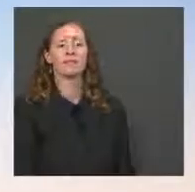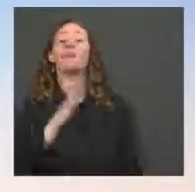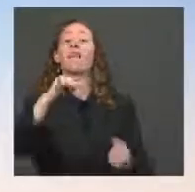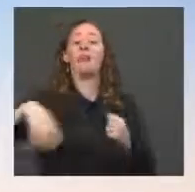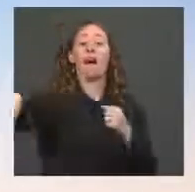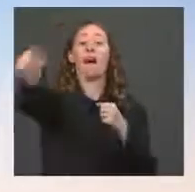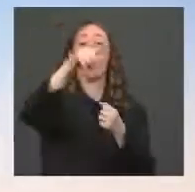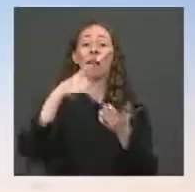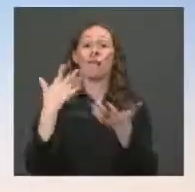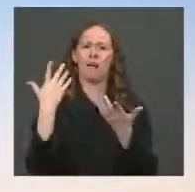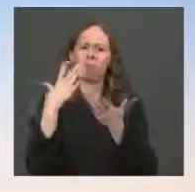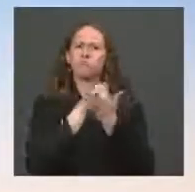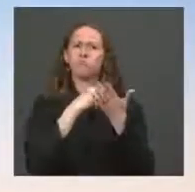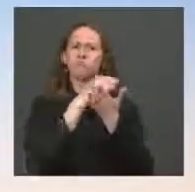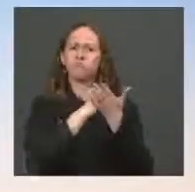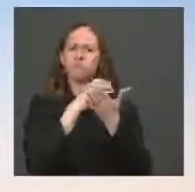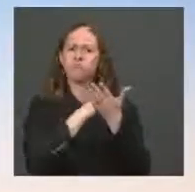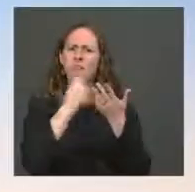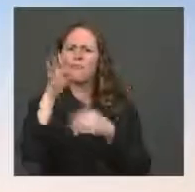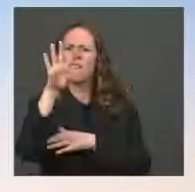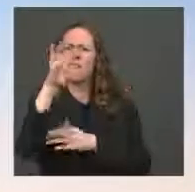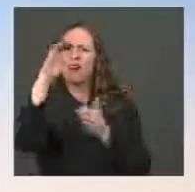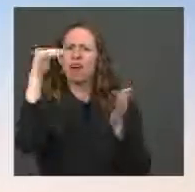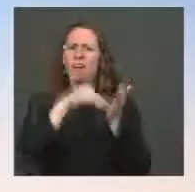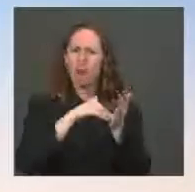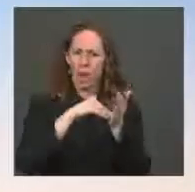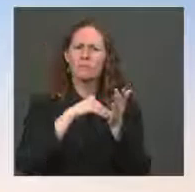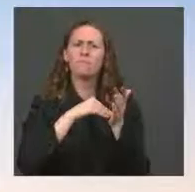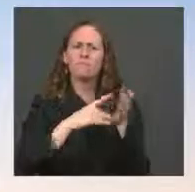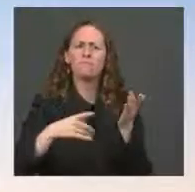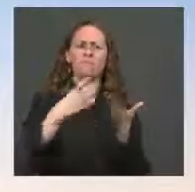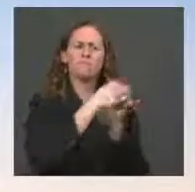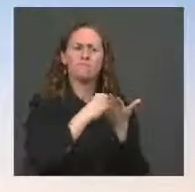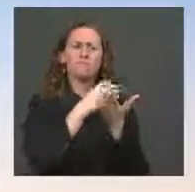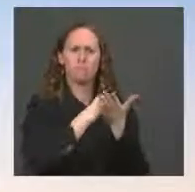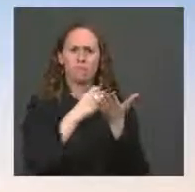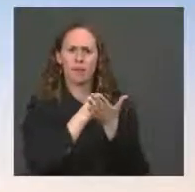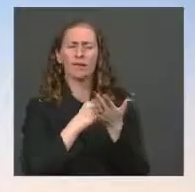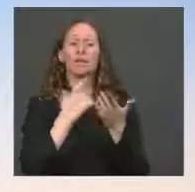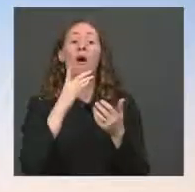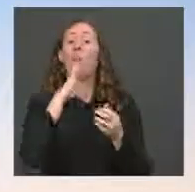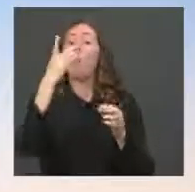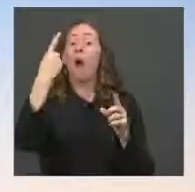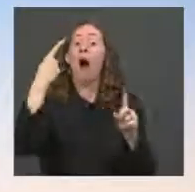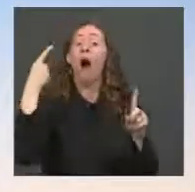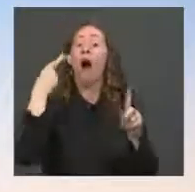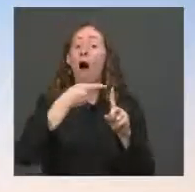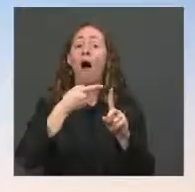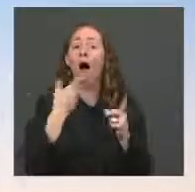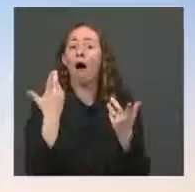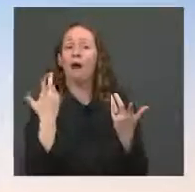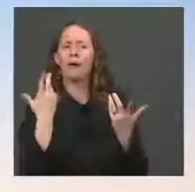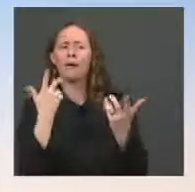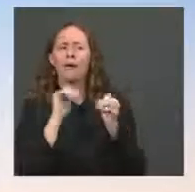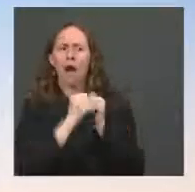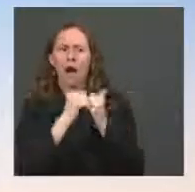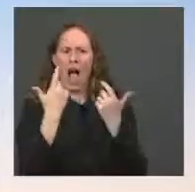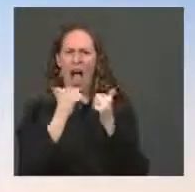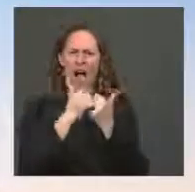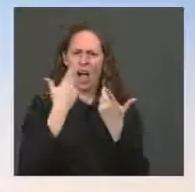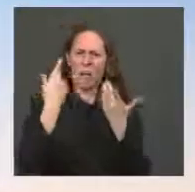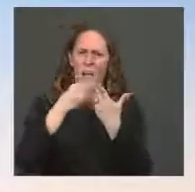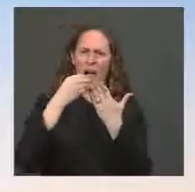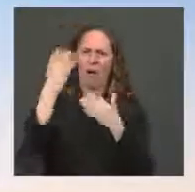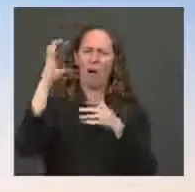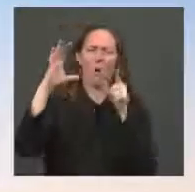There are a range of ideas put forward. This is the period of the process where that discussion is ongoing, and the president encouraged members of Congress